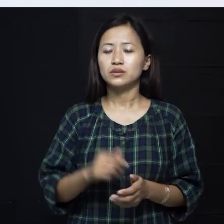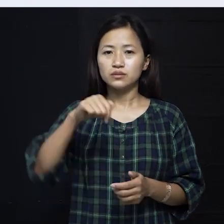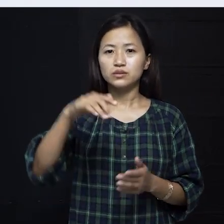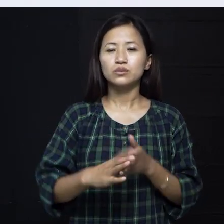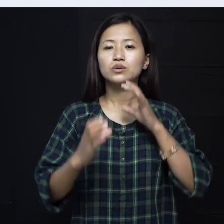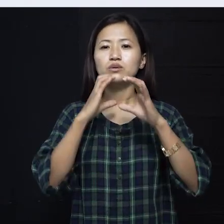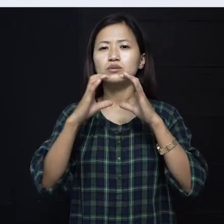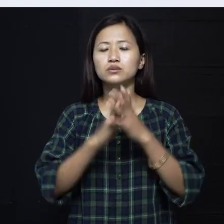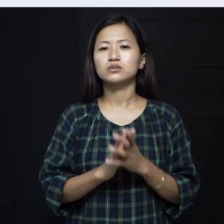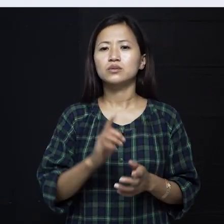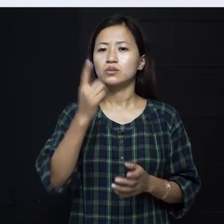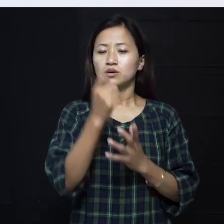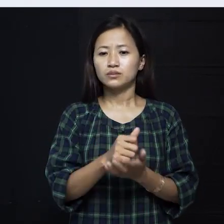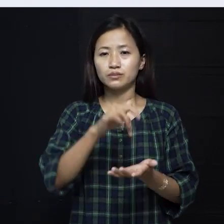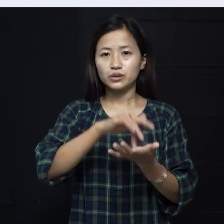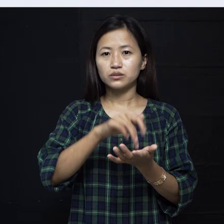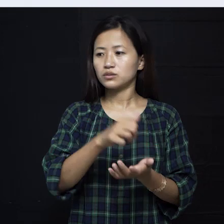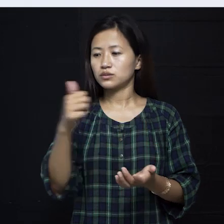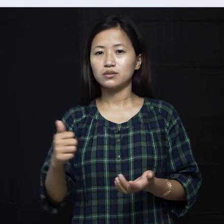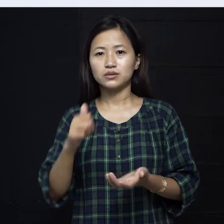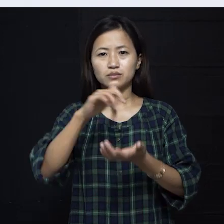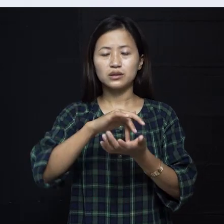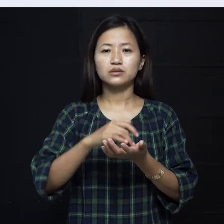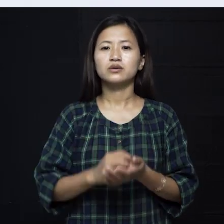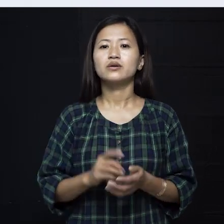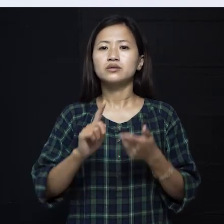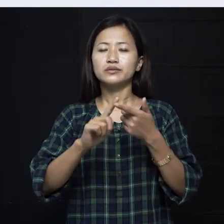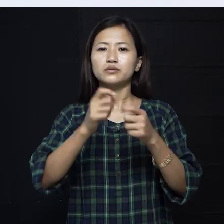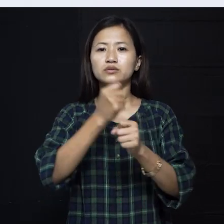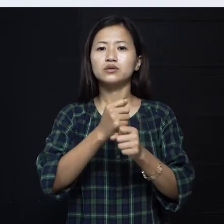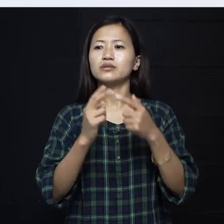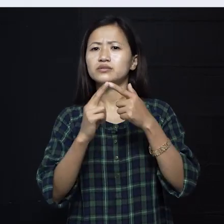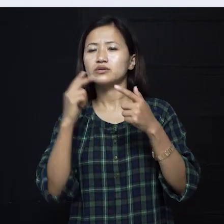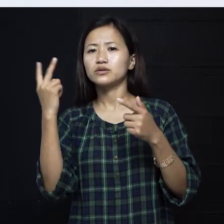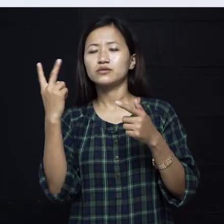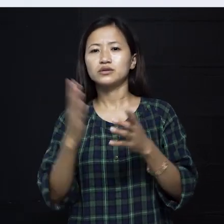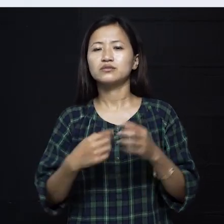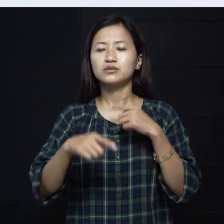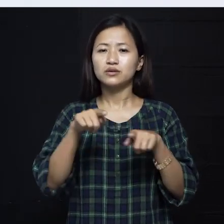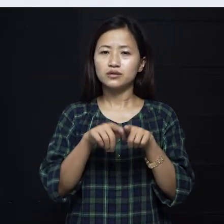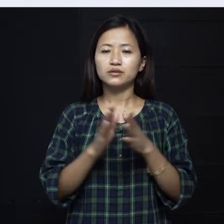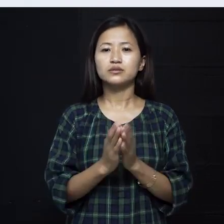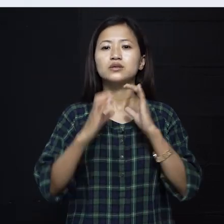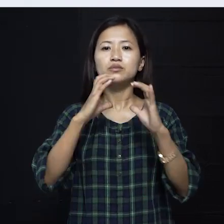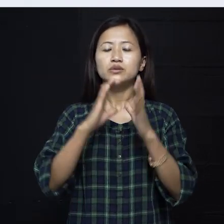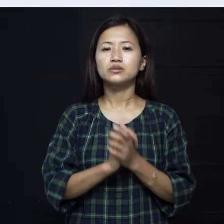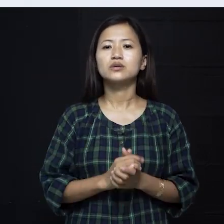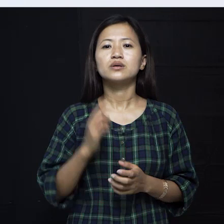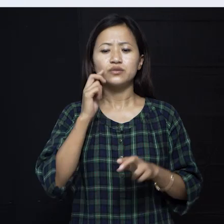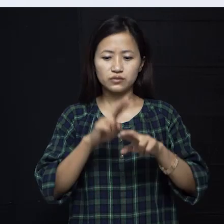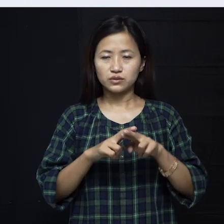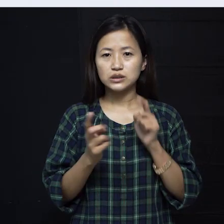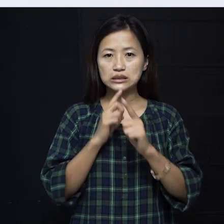From one place to another place, we can do it easily. For example, okay, traveling and communication. Now, if you want to